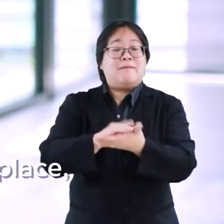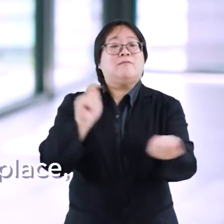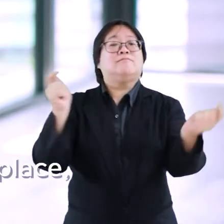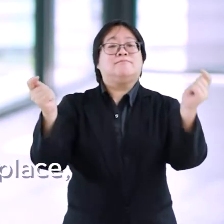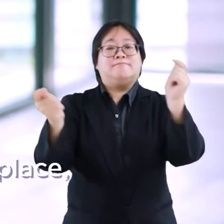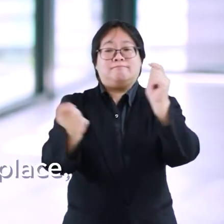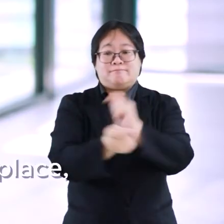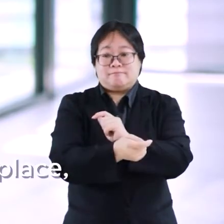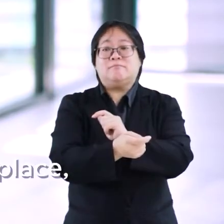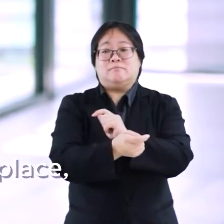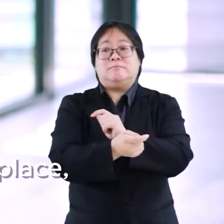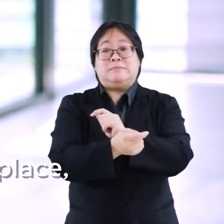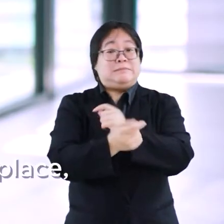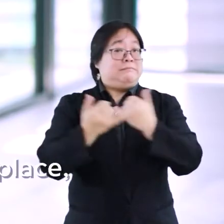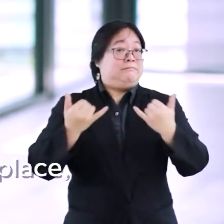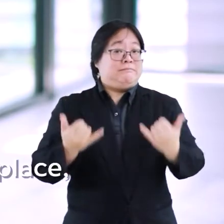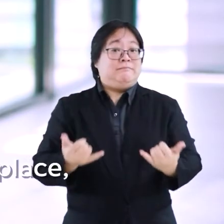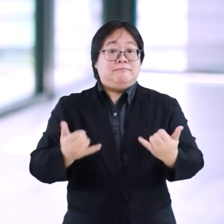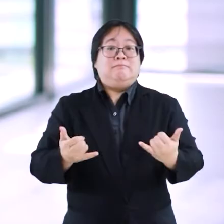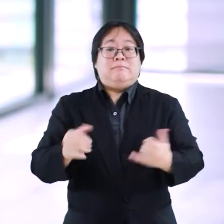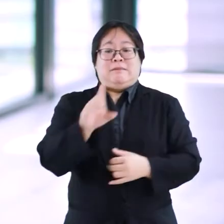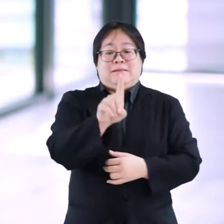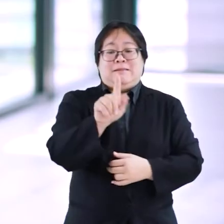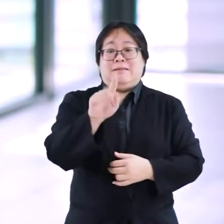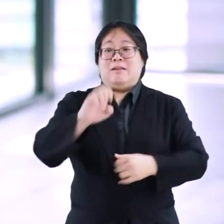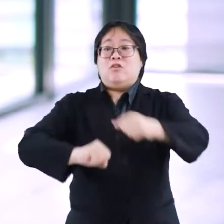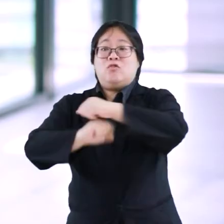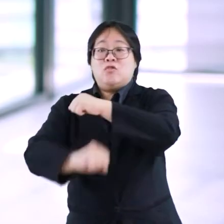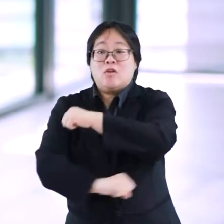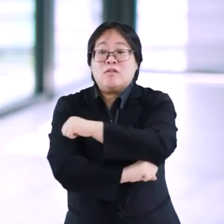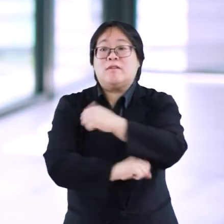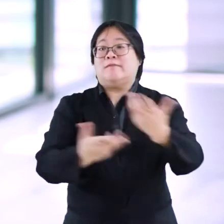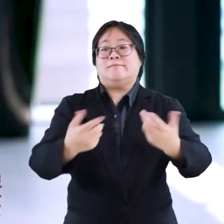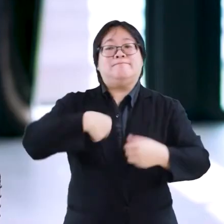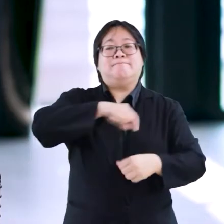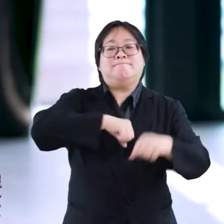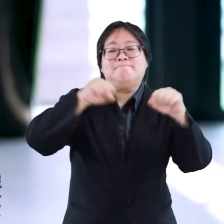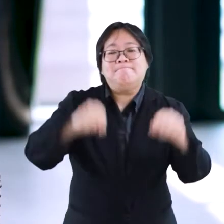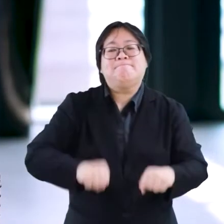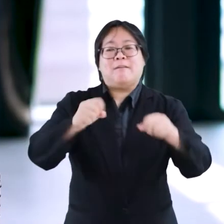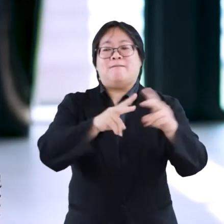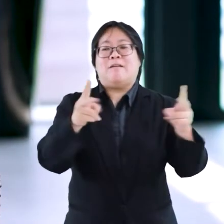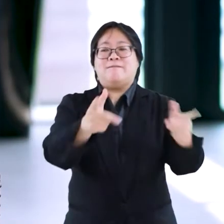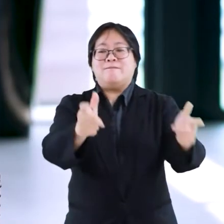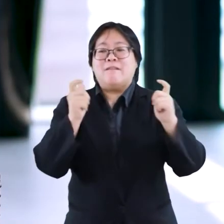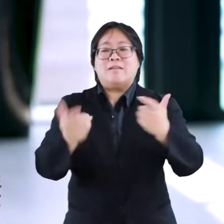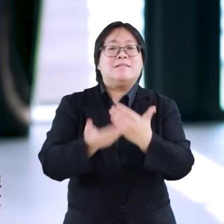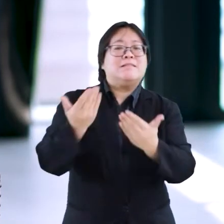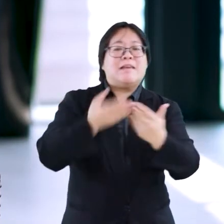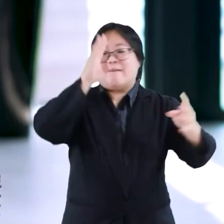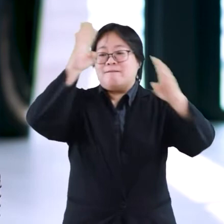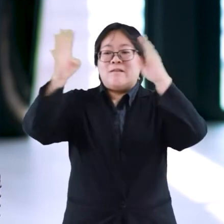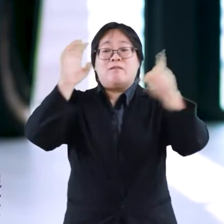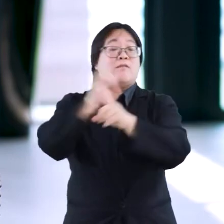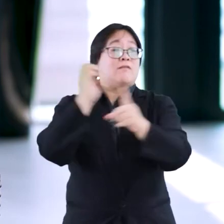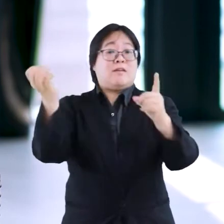the transformation efforts that we have put in place, the DTE architecture, which enables a very agile